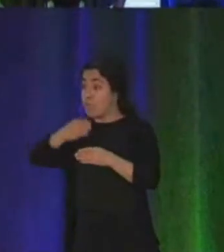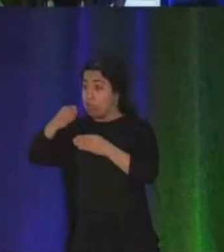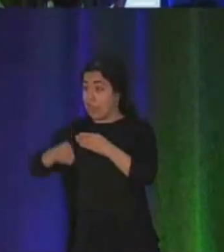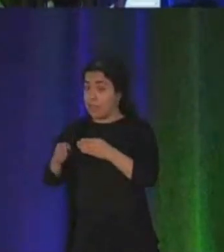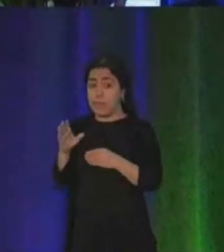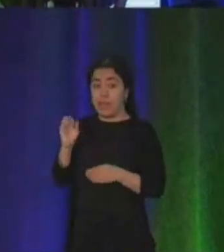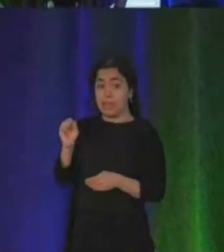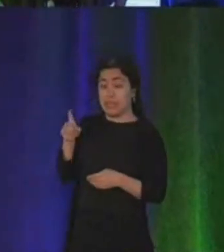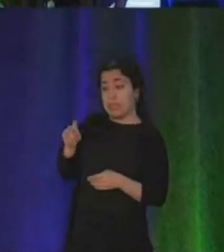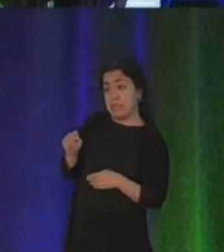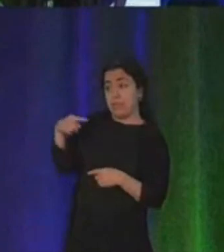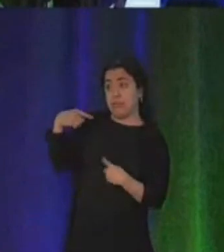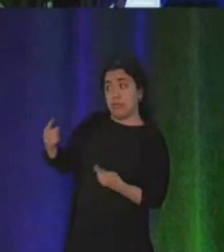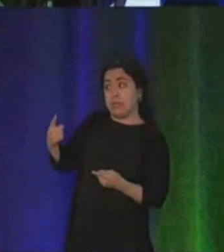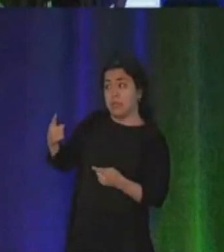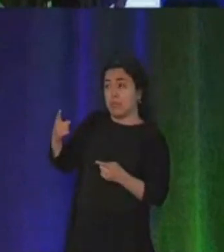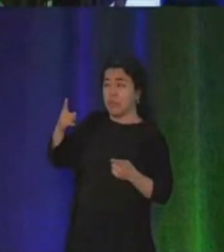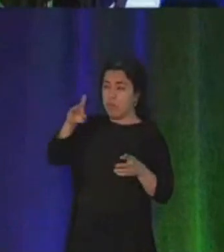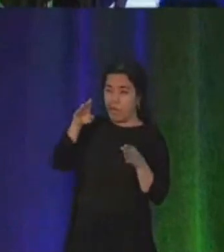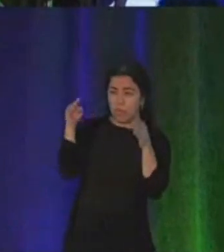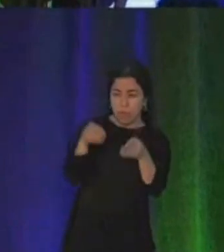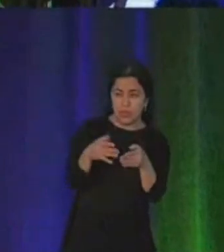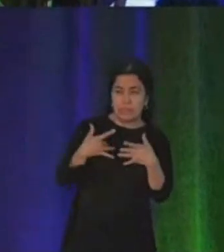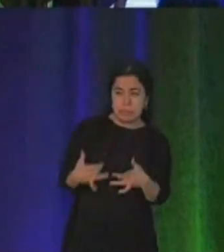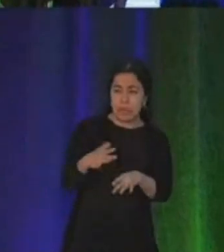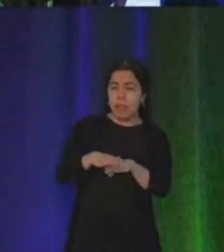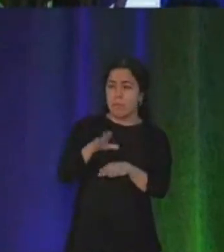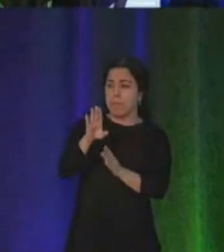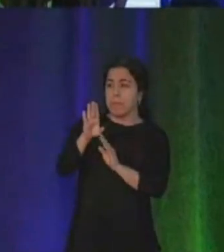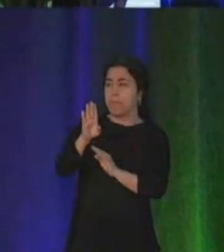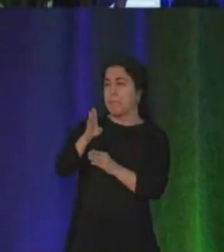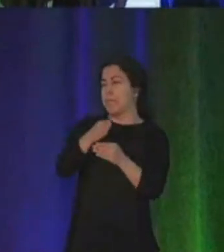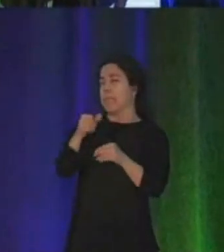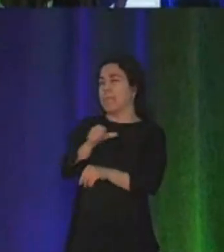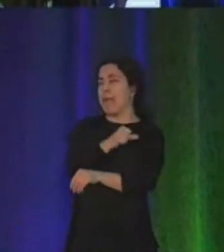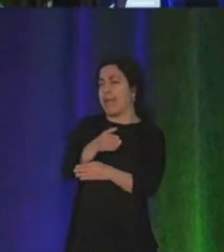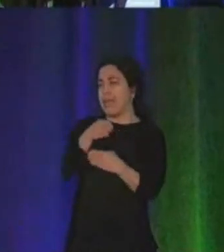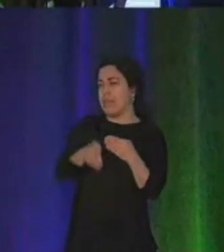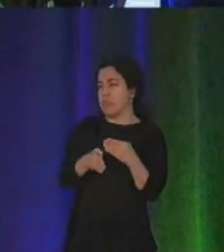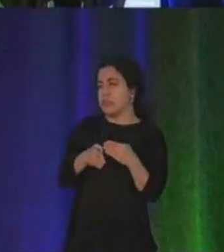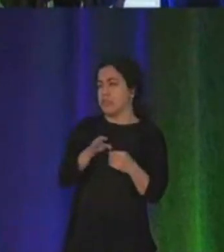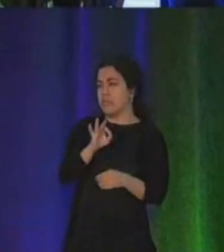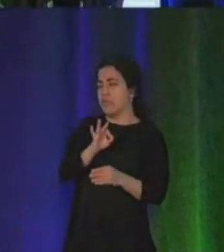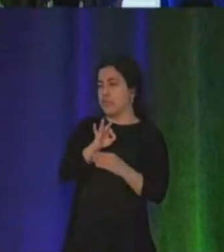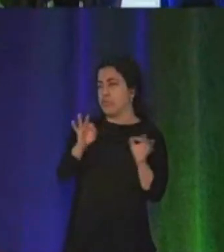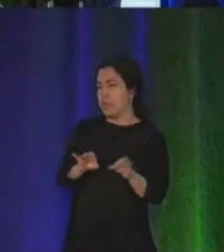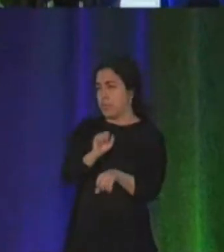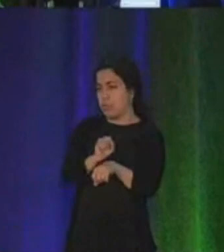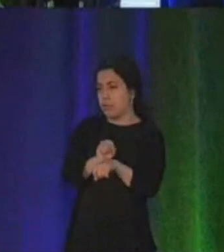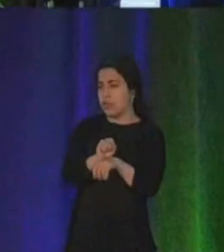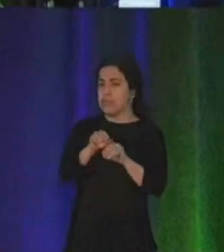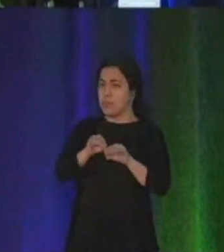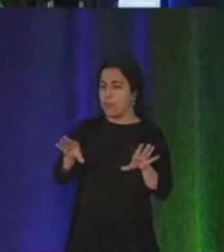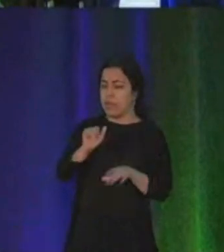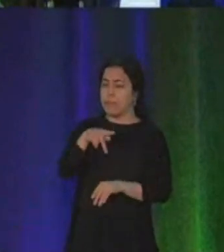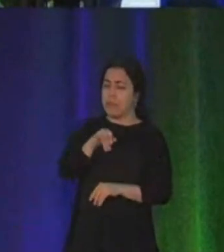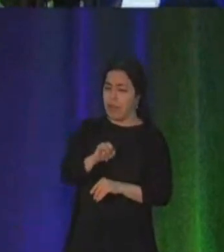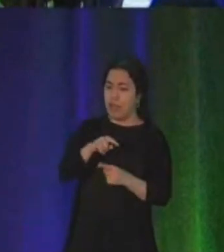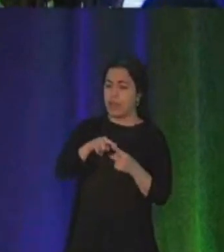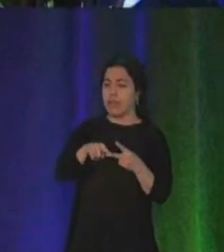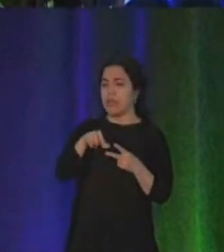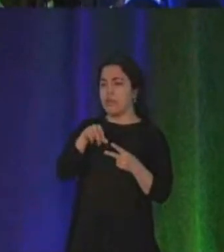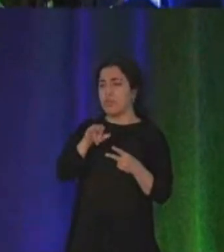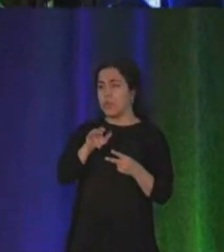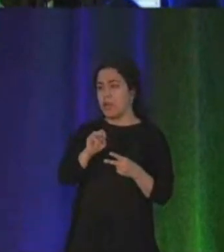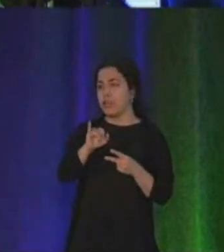SST historically has been mostly a backend framework. We focus on things like deploying APIs, cron jobs,